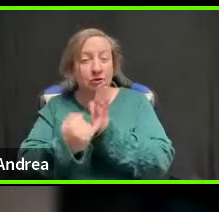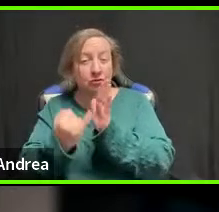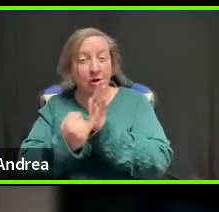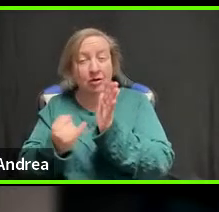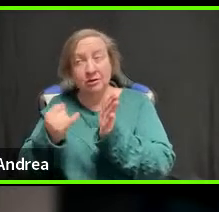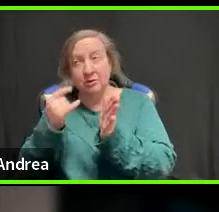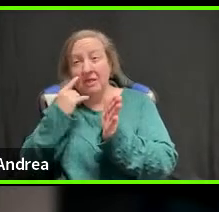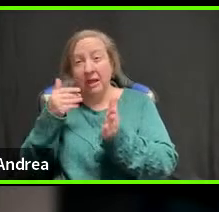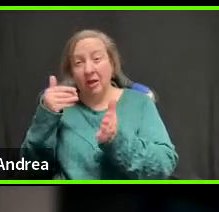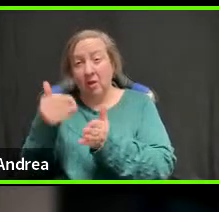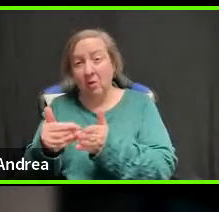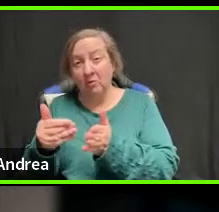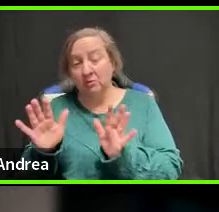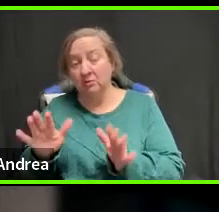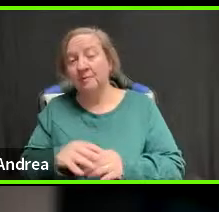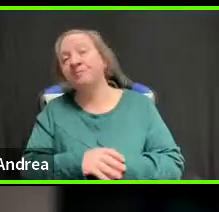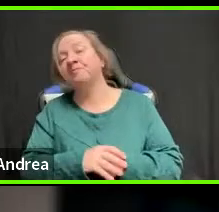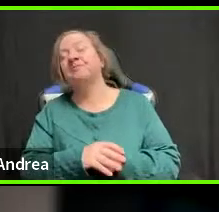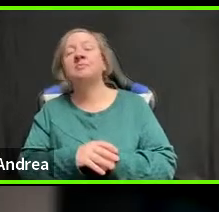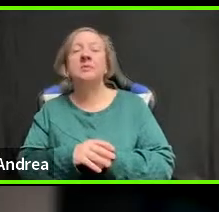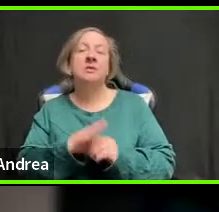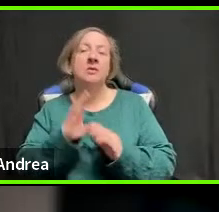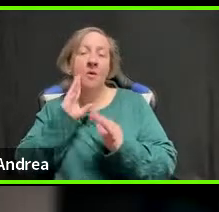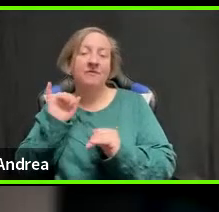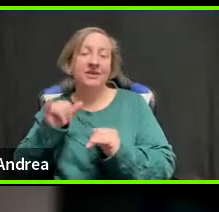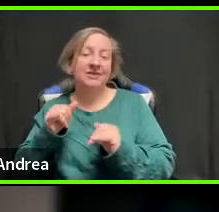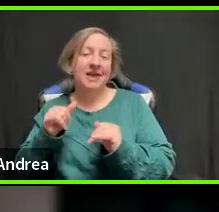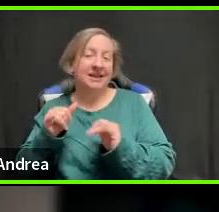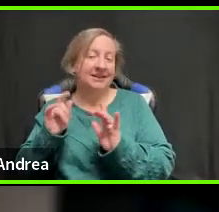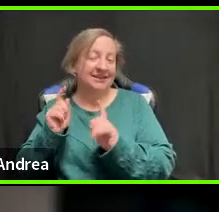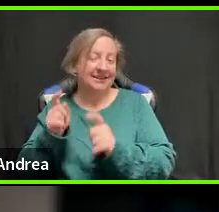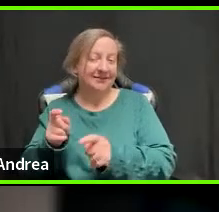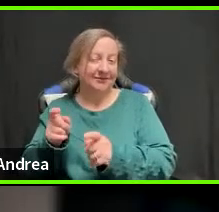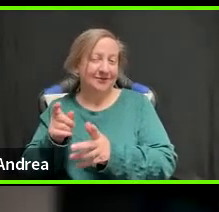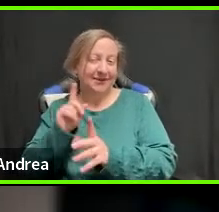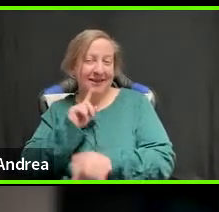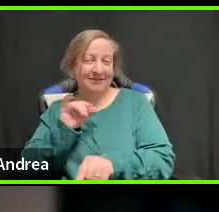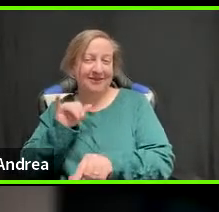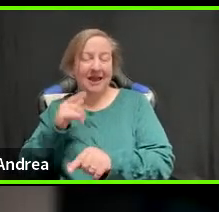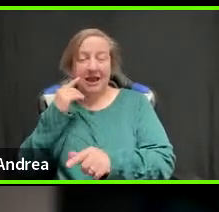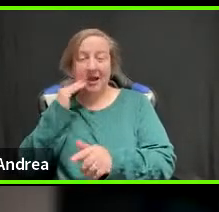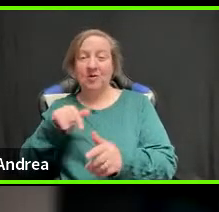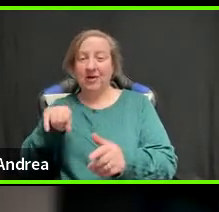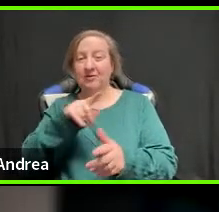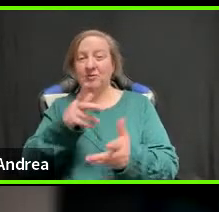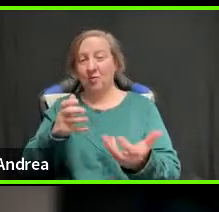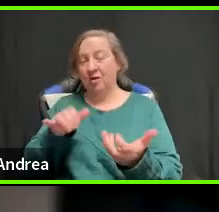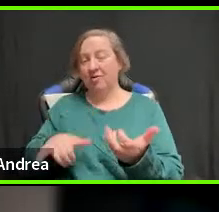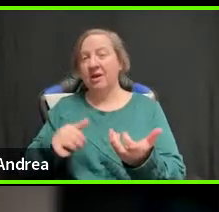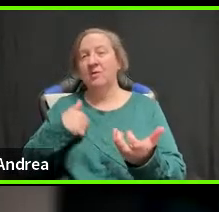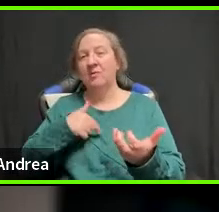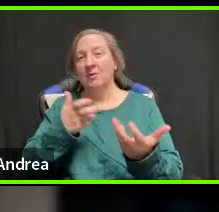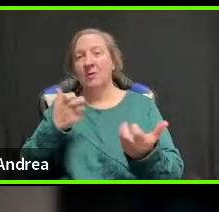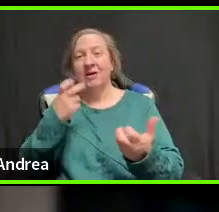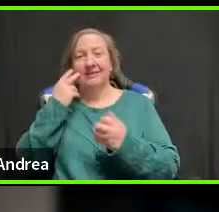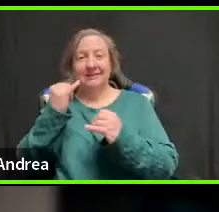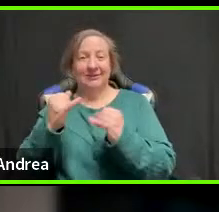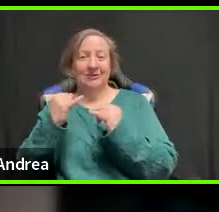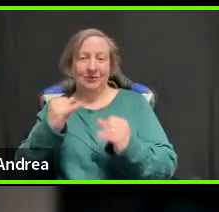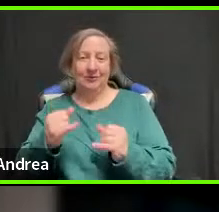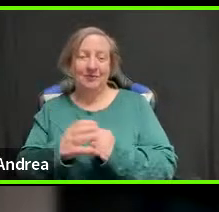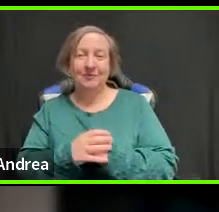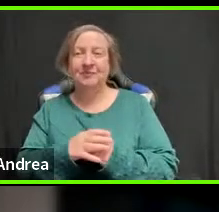close. So hopefully that scratches that itch, Zach. So I know people are hungry for that, and we want to see it too.